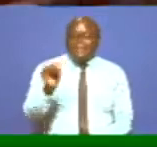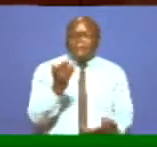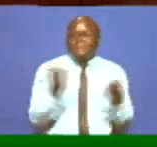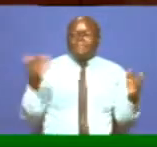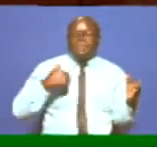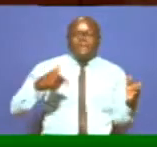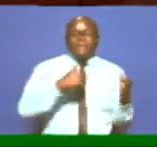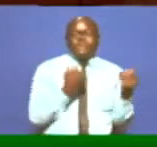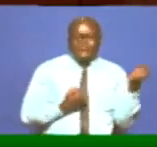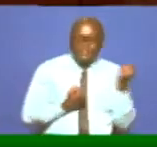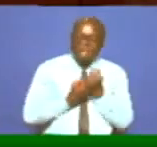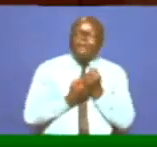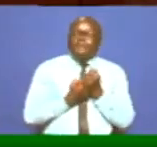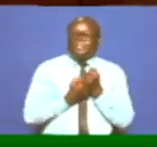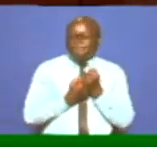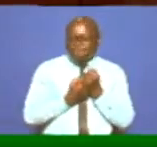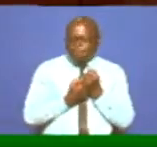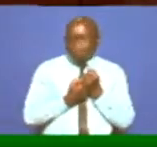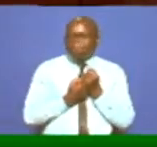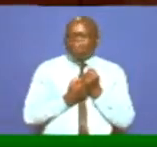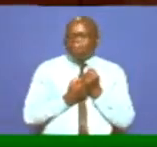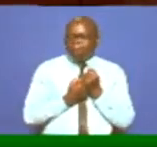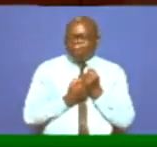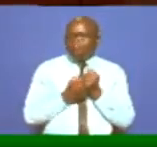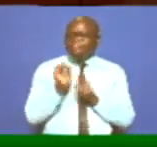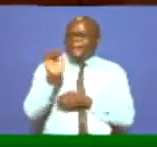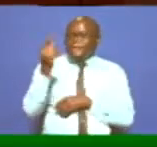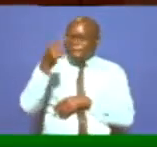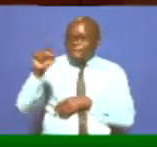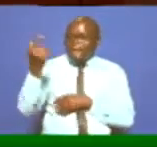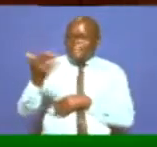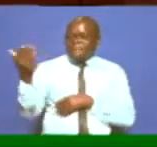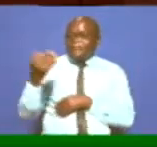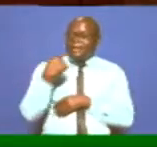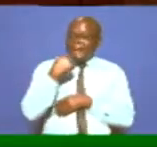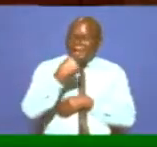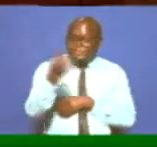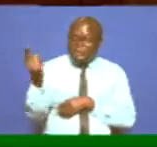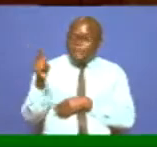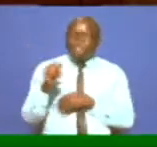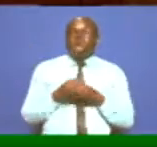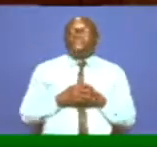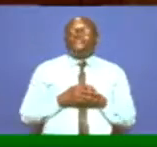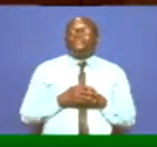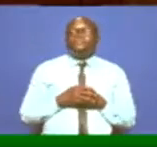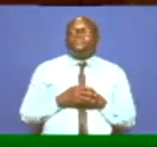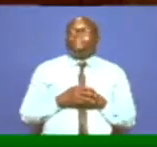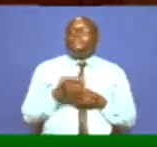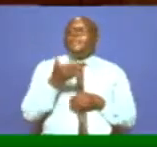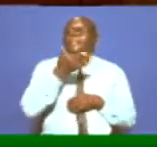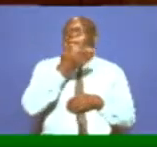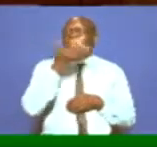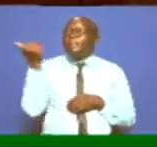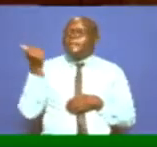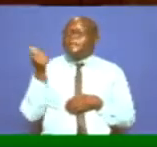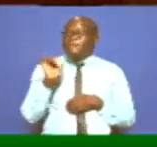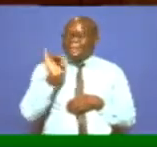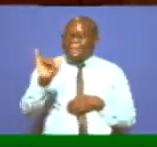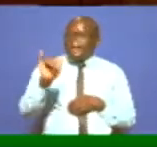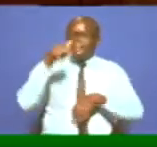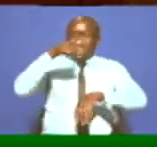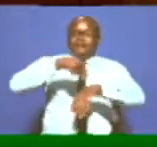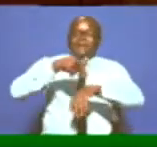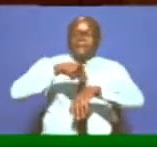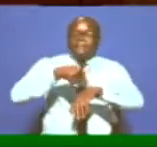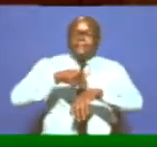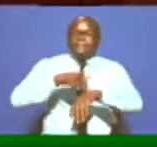support. Honorable Keter has asked for the correct thing. But I'll just tell my colleagues, if I, the best in such circumstances is